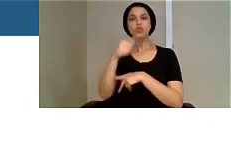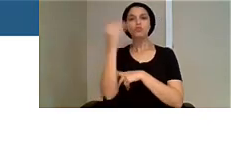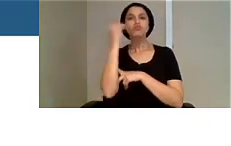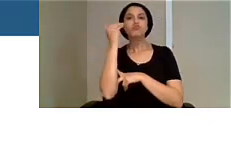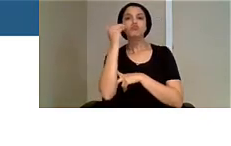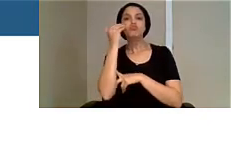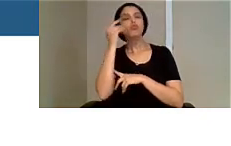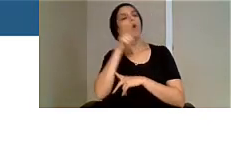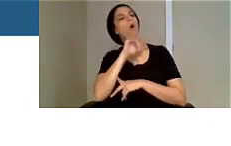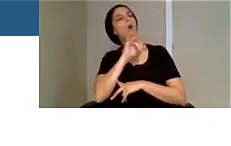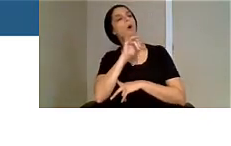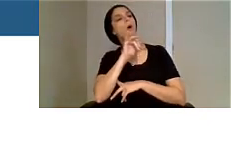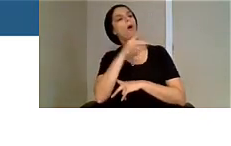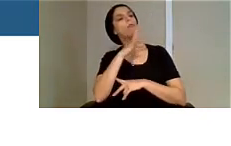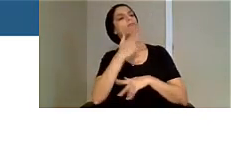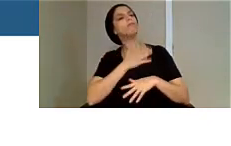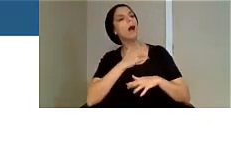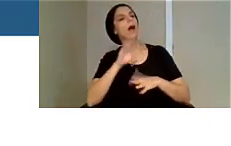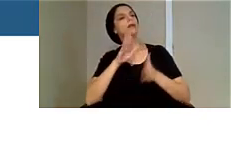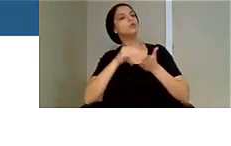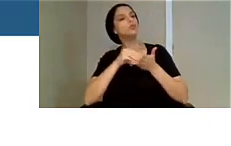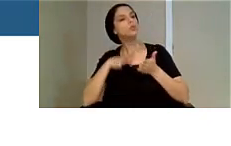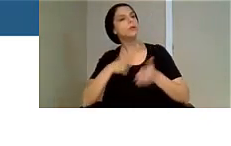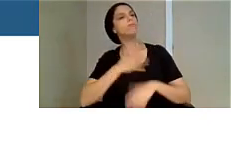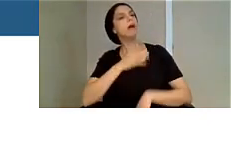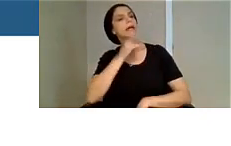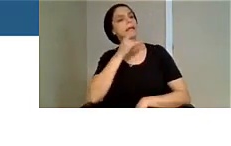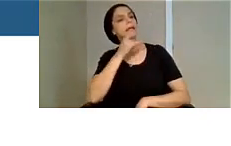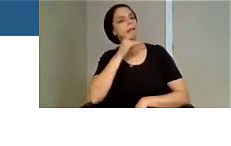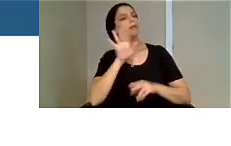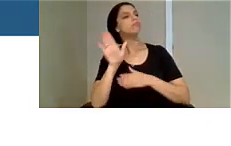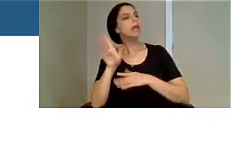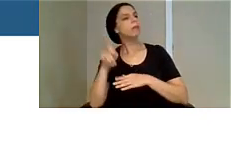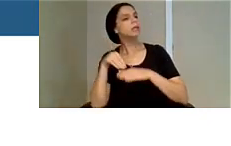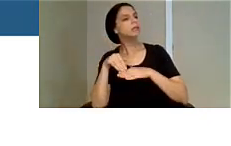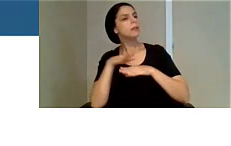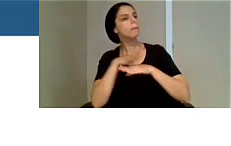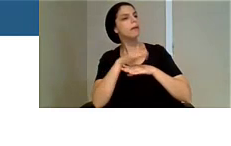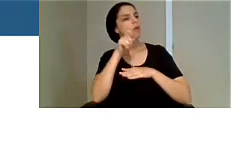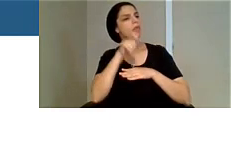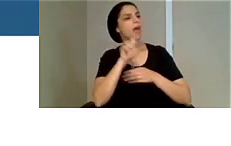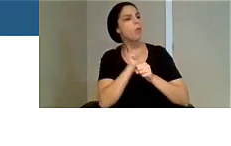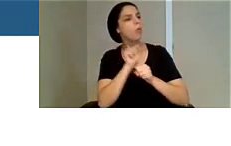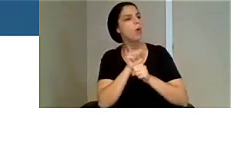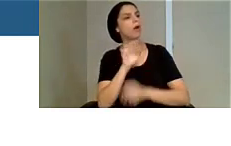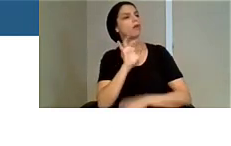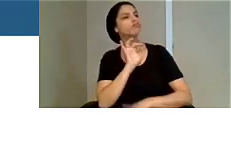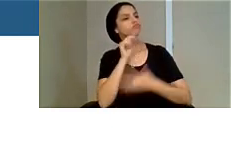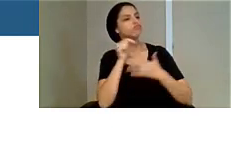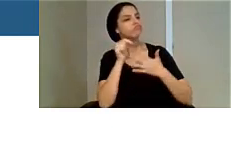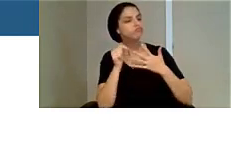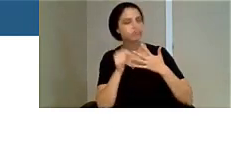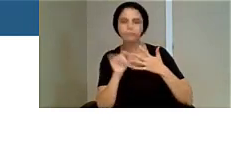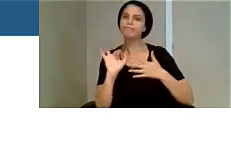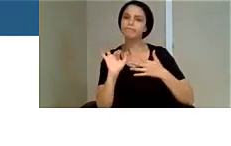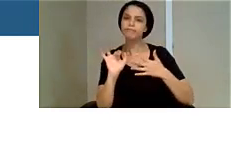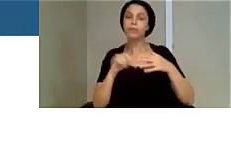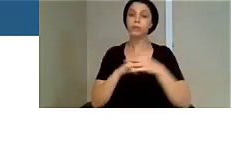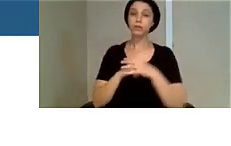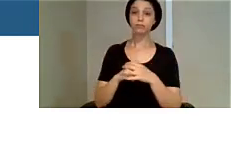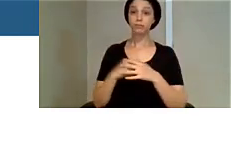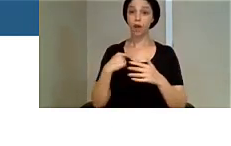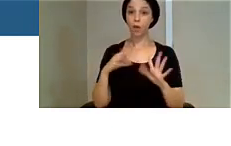process is for your child to be submitting work for those assignments. Just to clarify, when you are